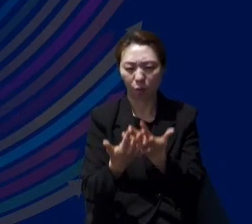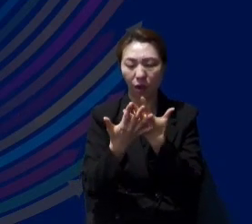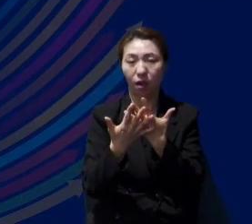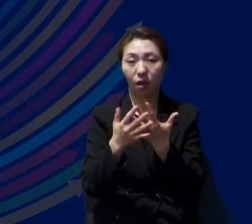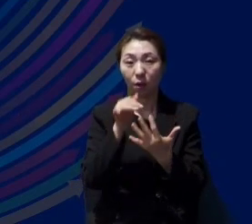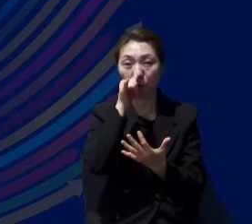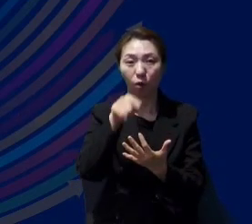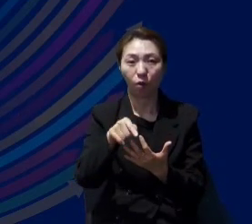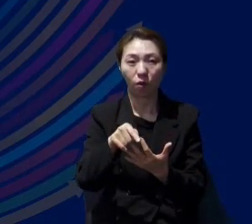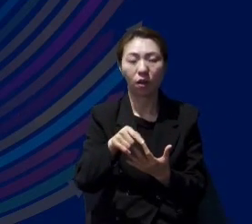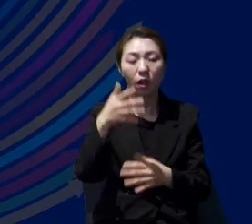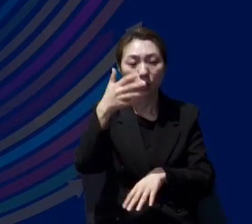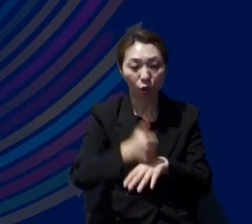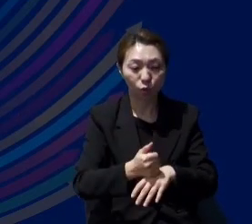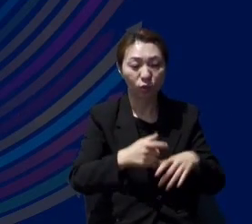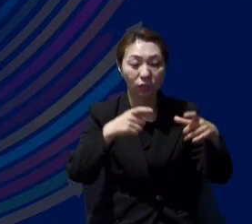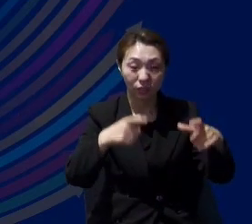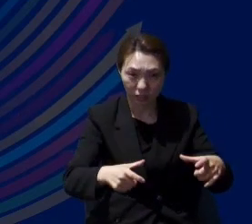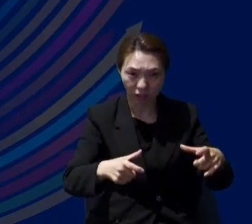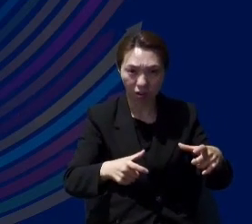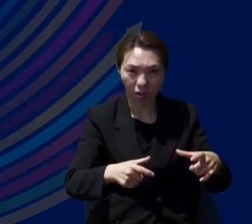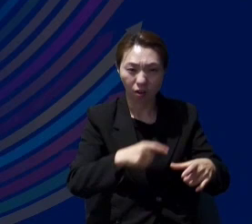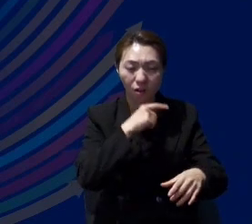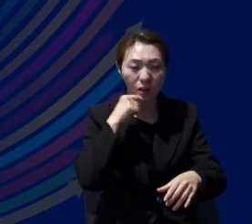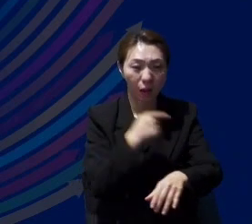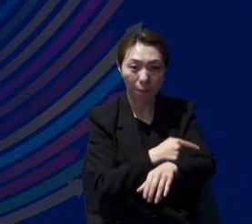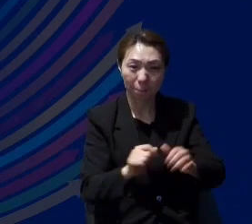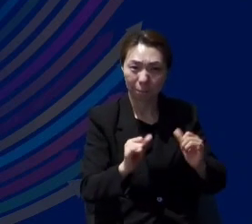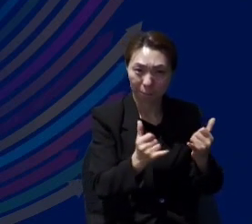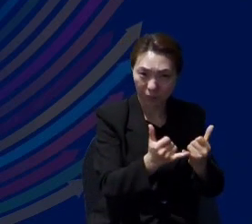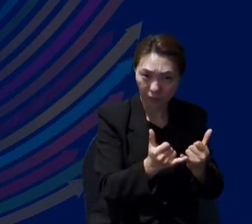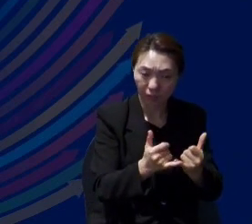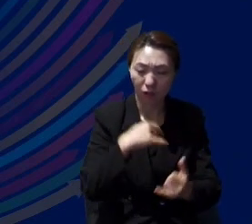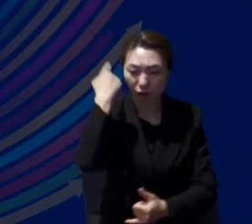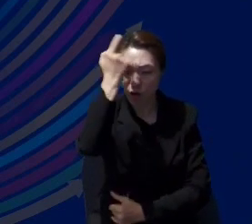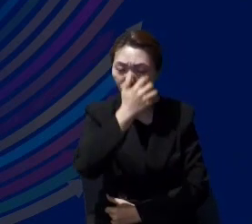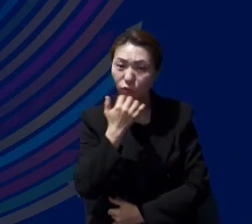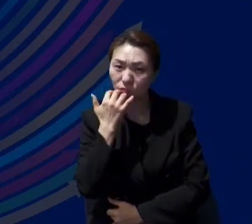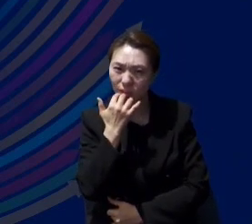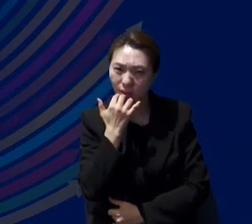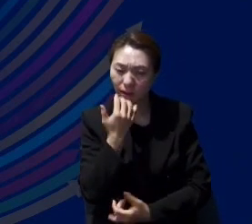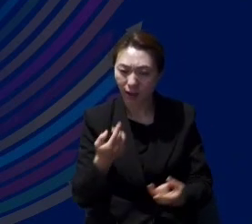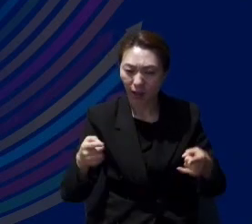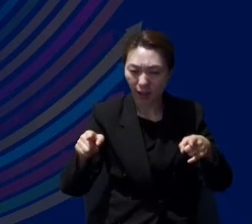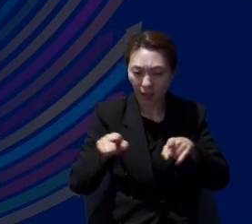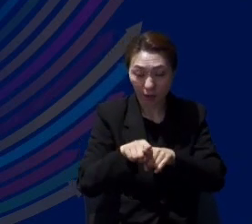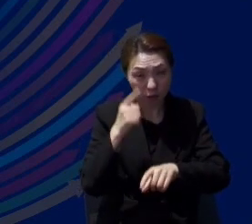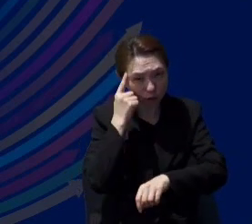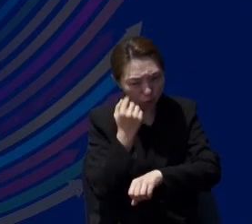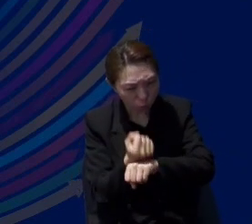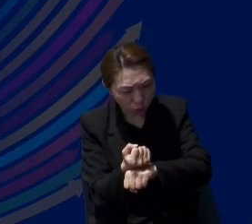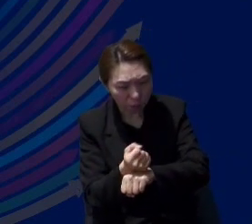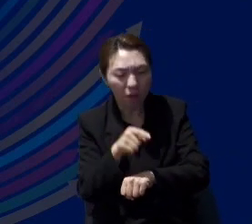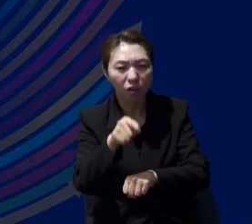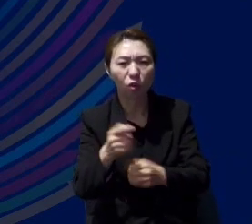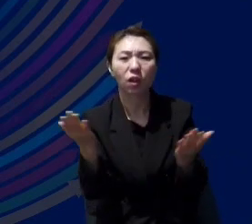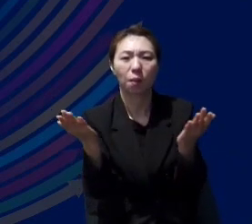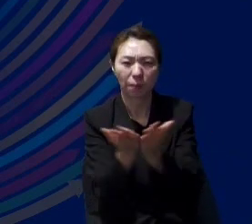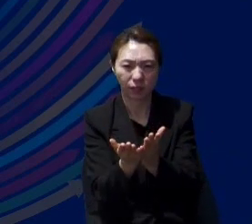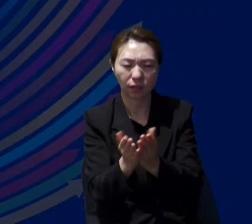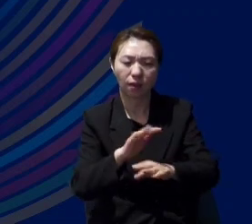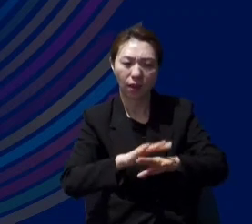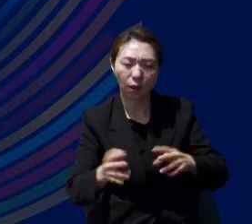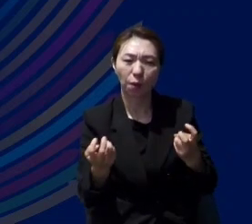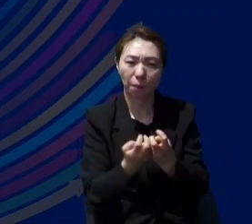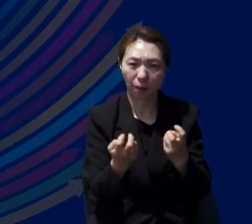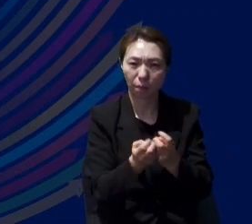for new insights, further research, and ultimately we hope for action. So I'll end there and say thank you again for allowing me